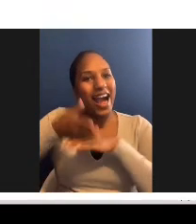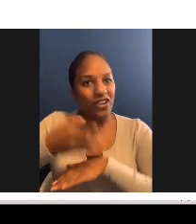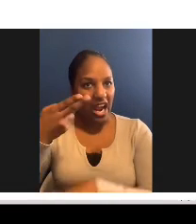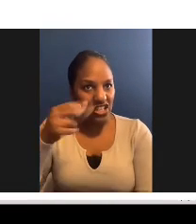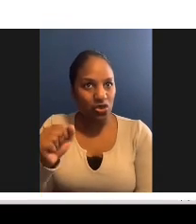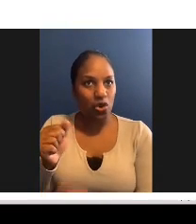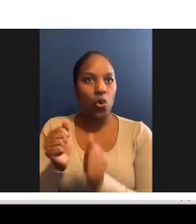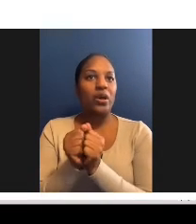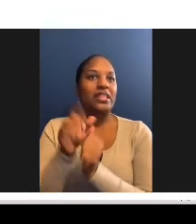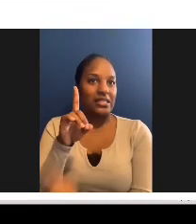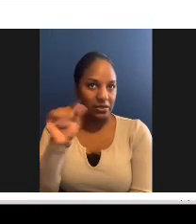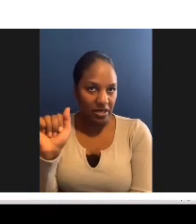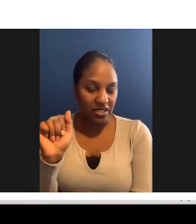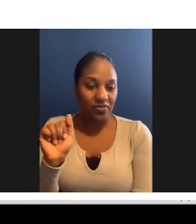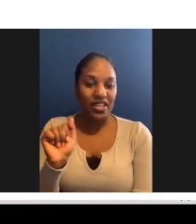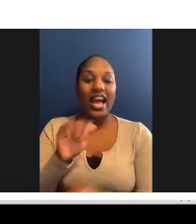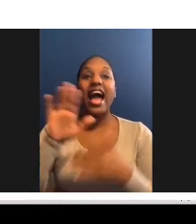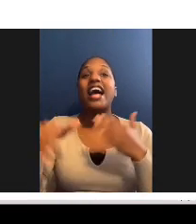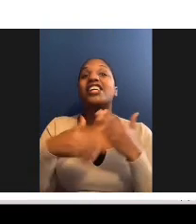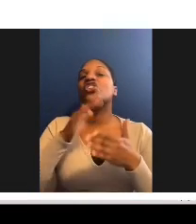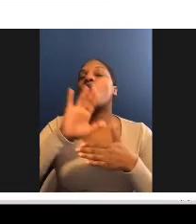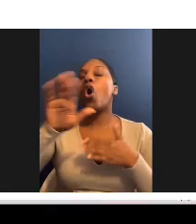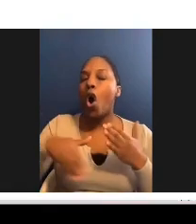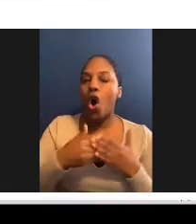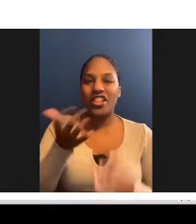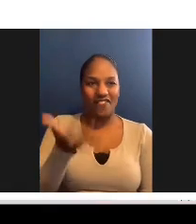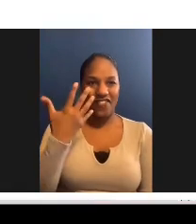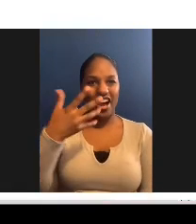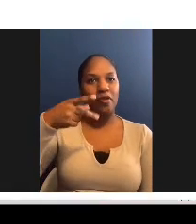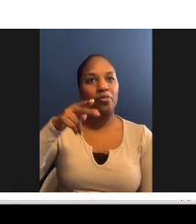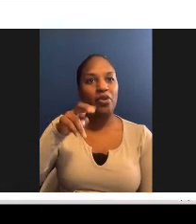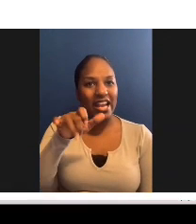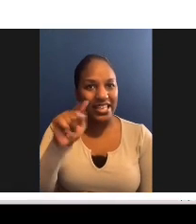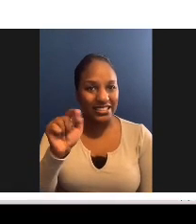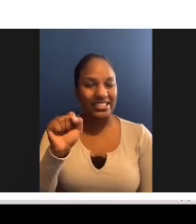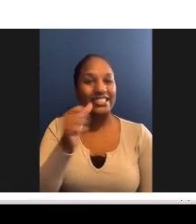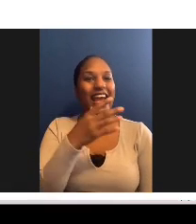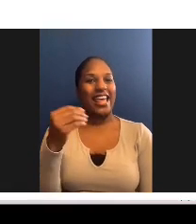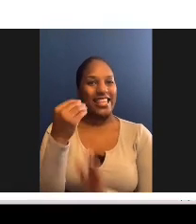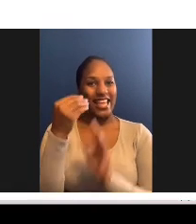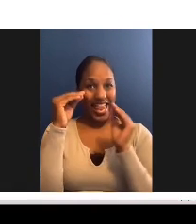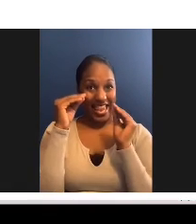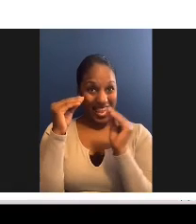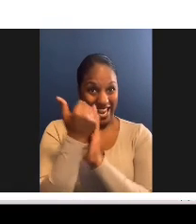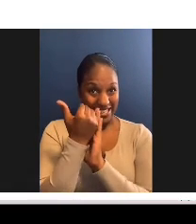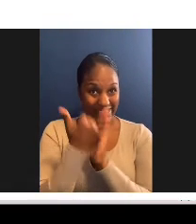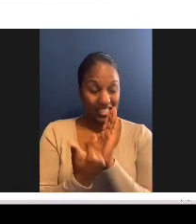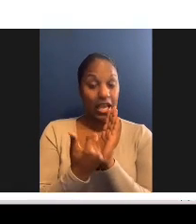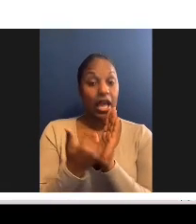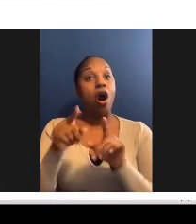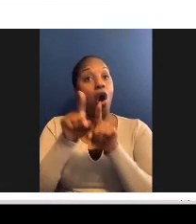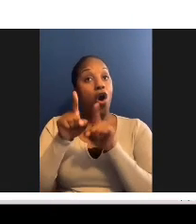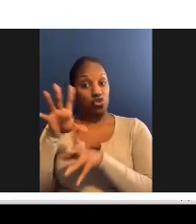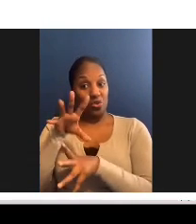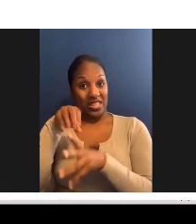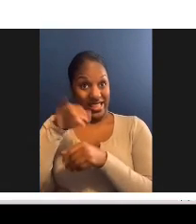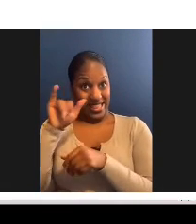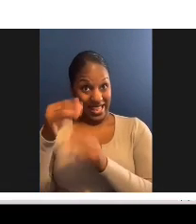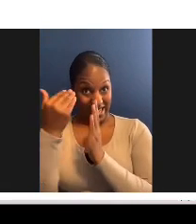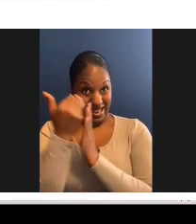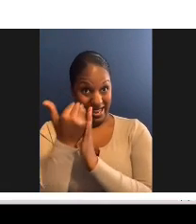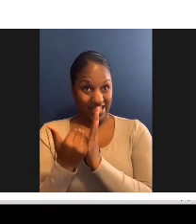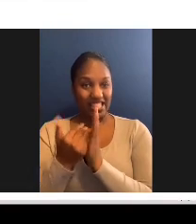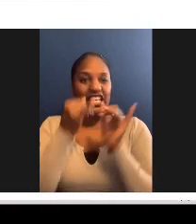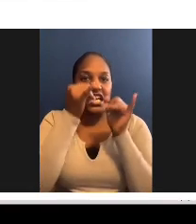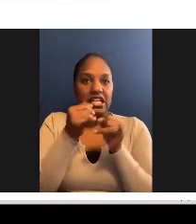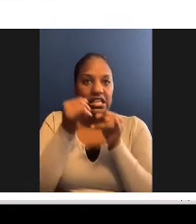are have all the 5 pre-ETS lessons, and within those lessons, there are 5 to 6 individual lessons